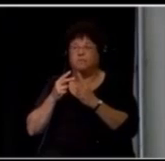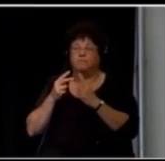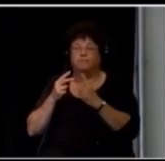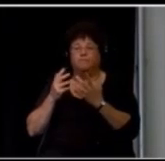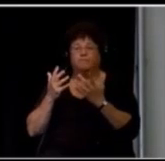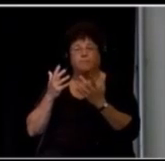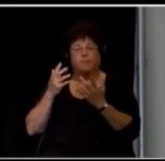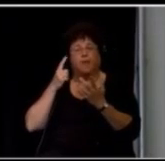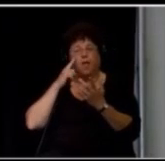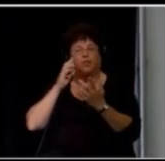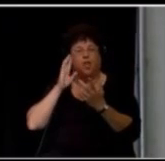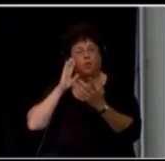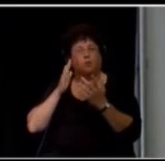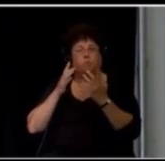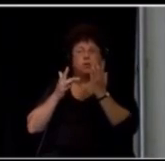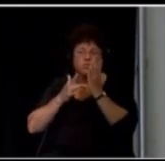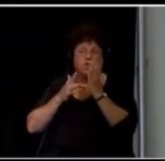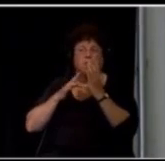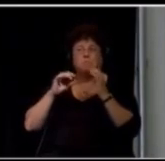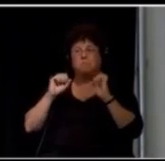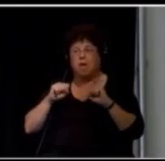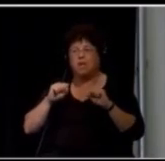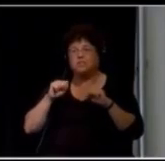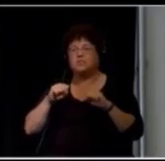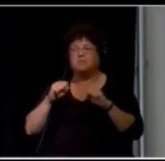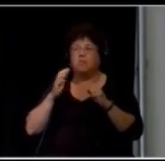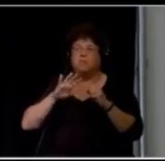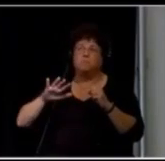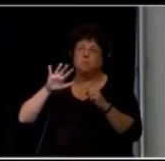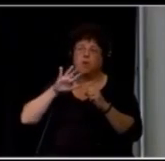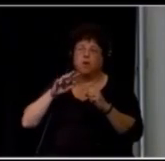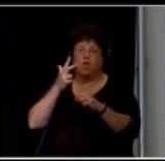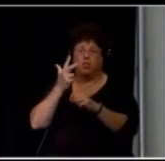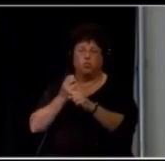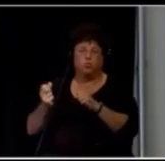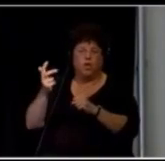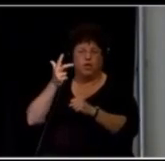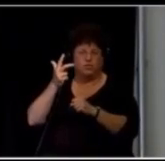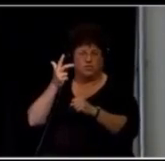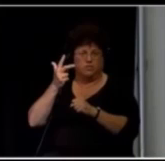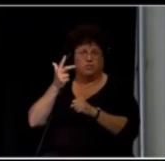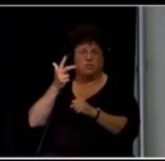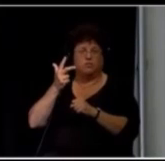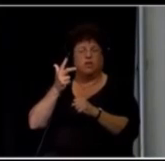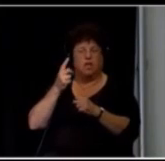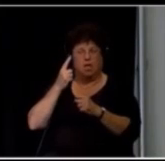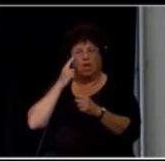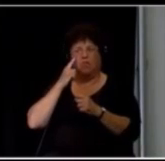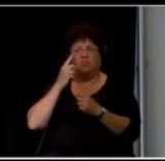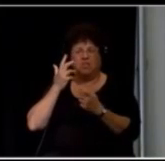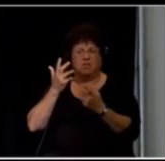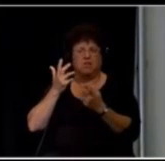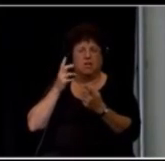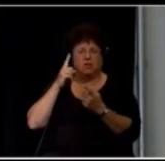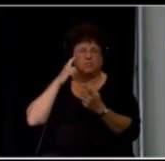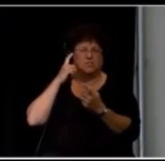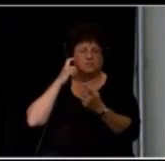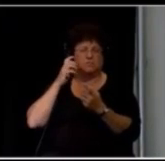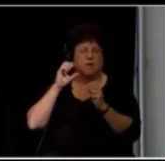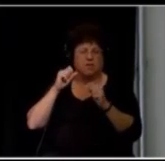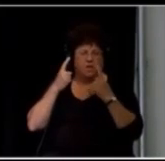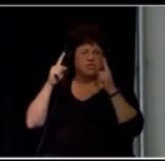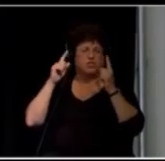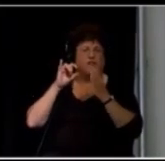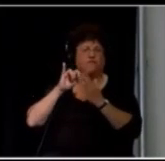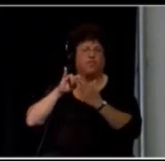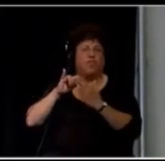I think it'll be technically possible in approximately 3 years. And so I think I suspect we'll be able to